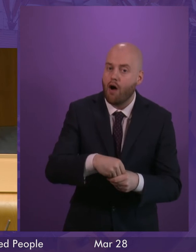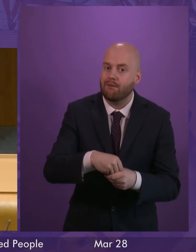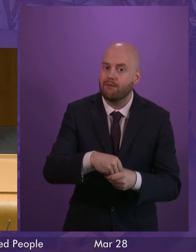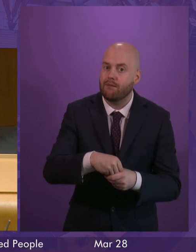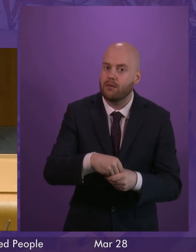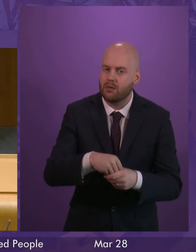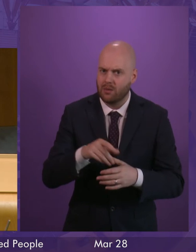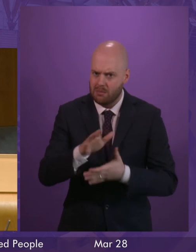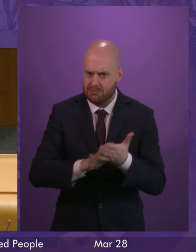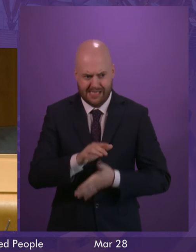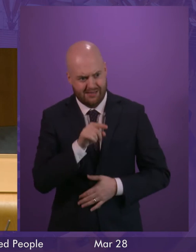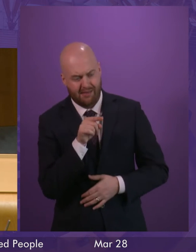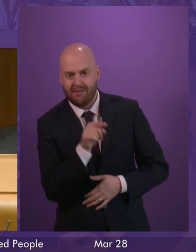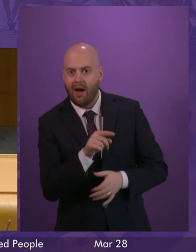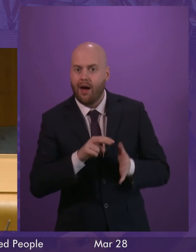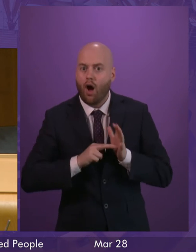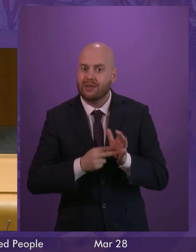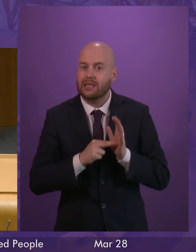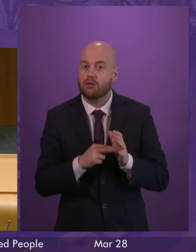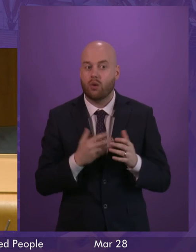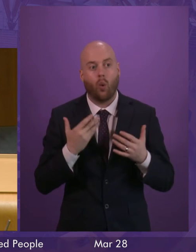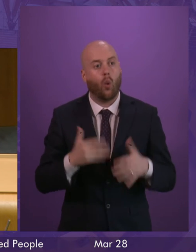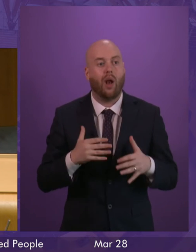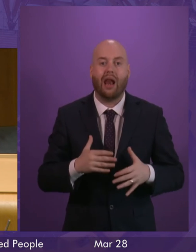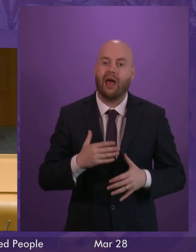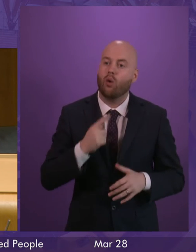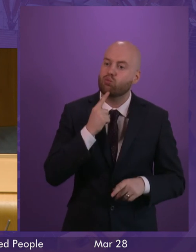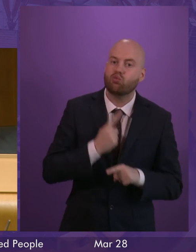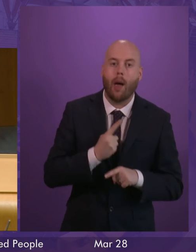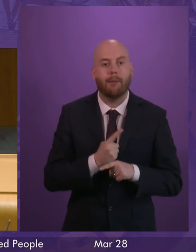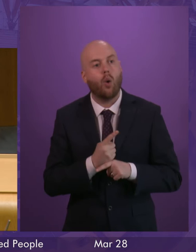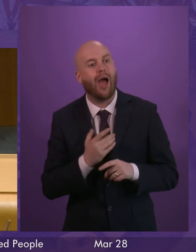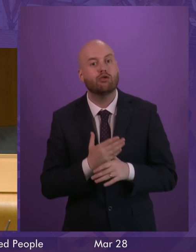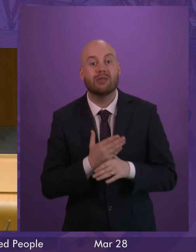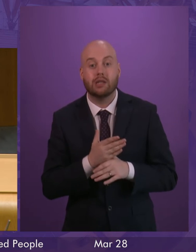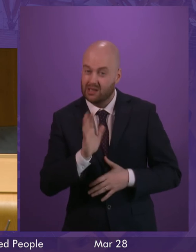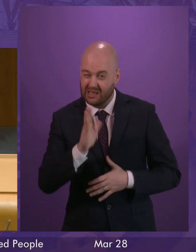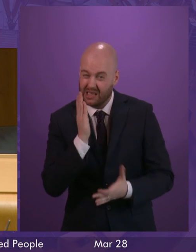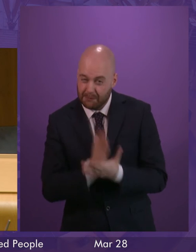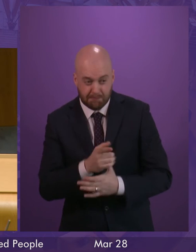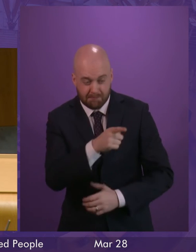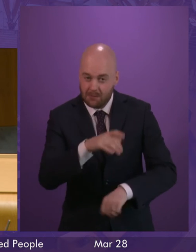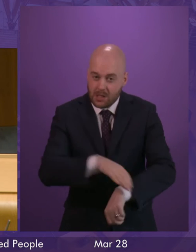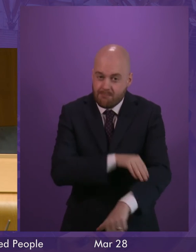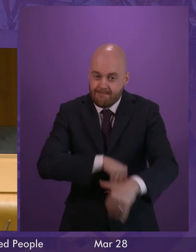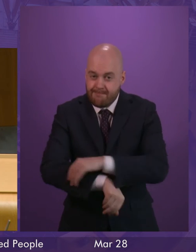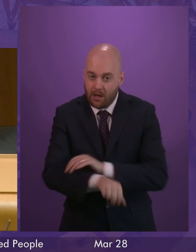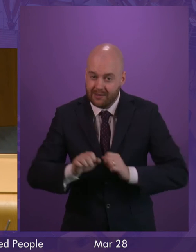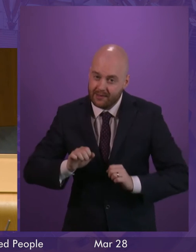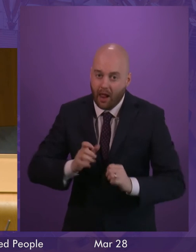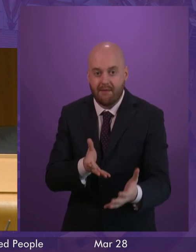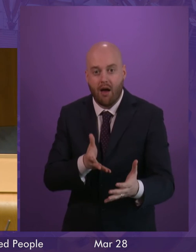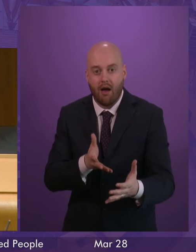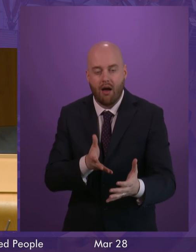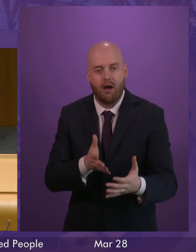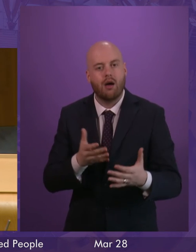about action for those living with disabilities, it's delivering on that. So they're right to ask,